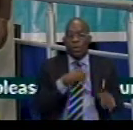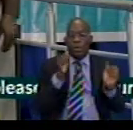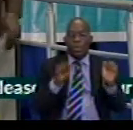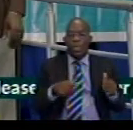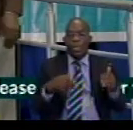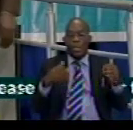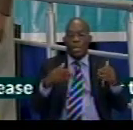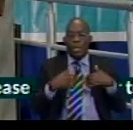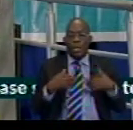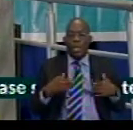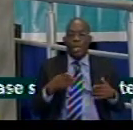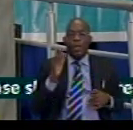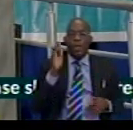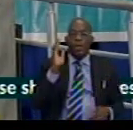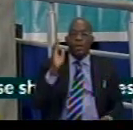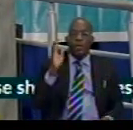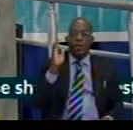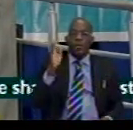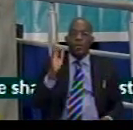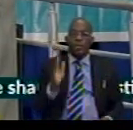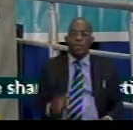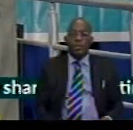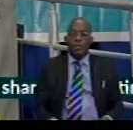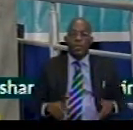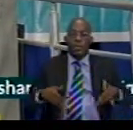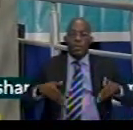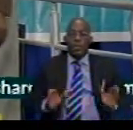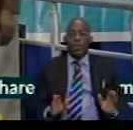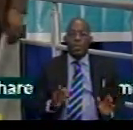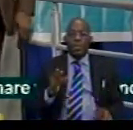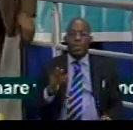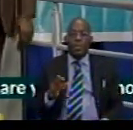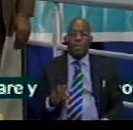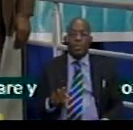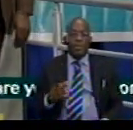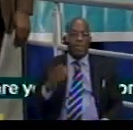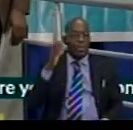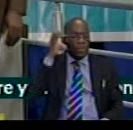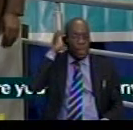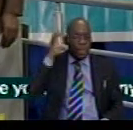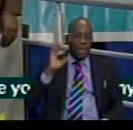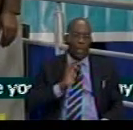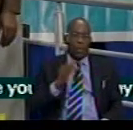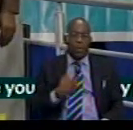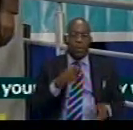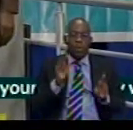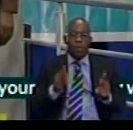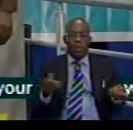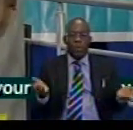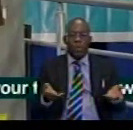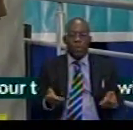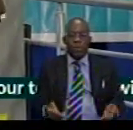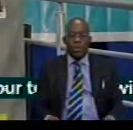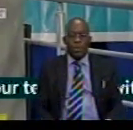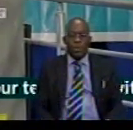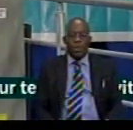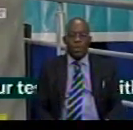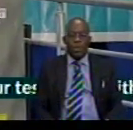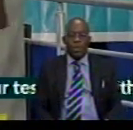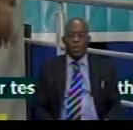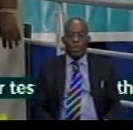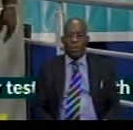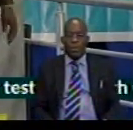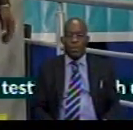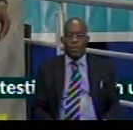Yes, let's listen to the our people here. Yes.